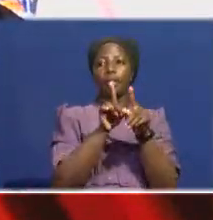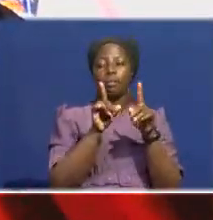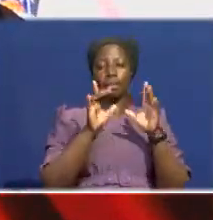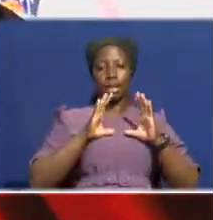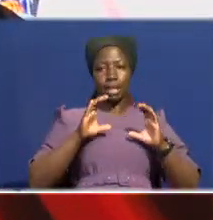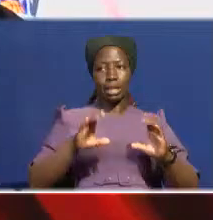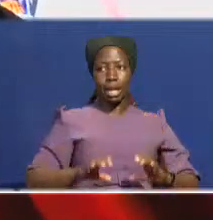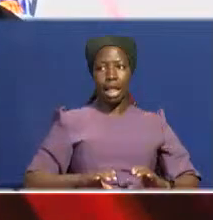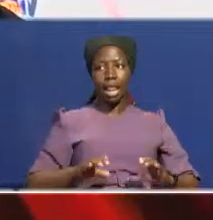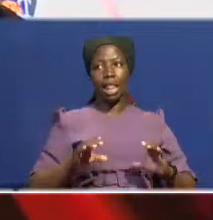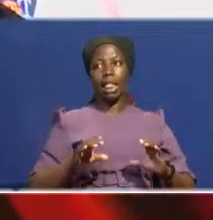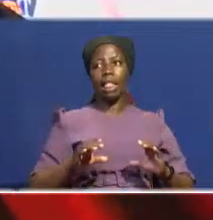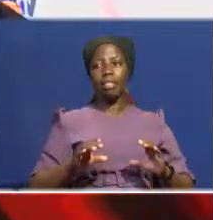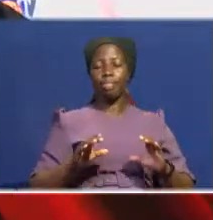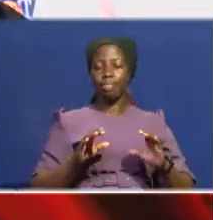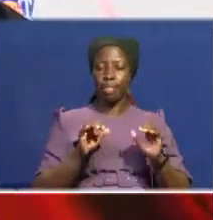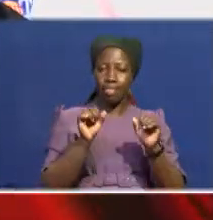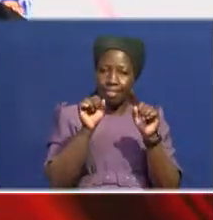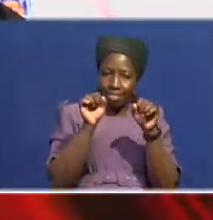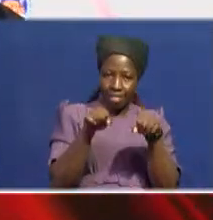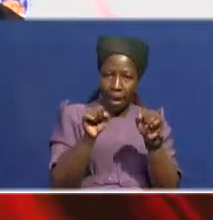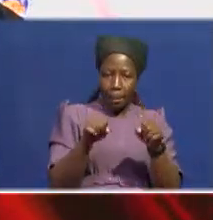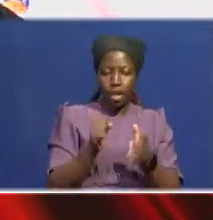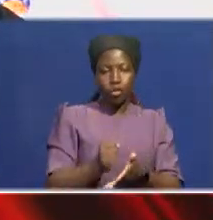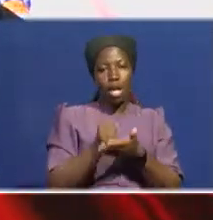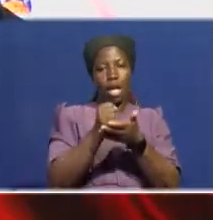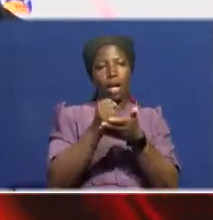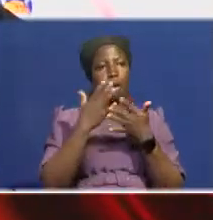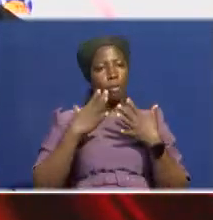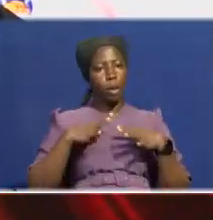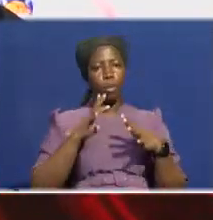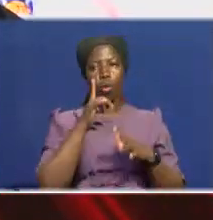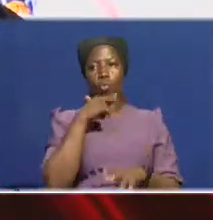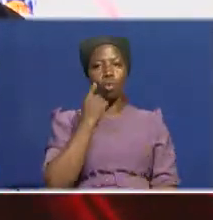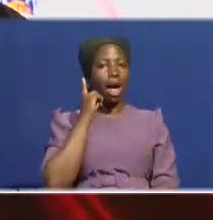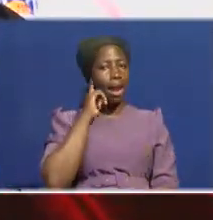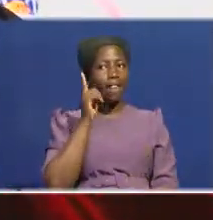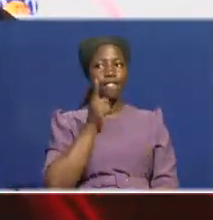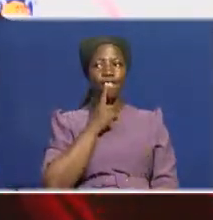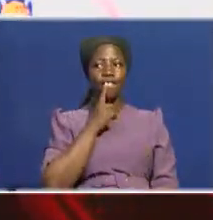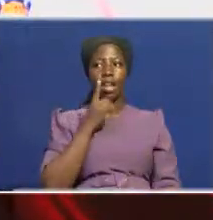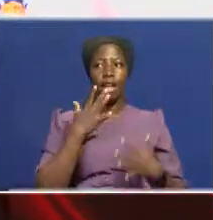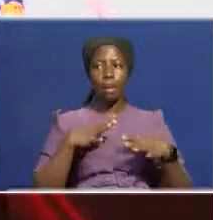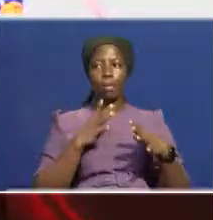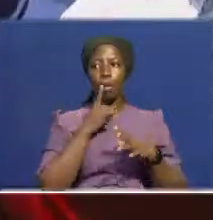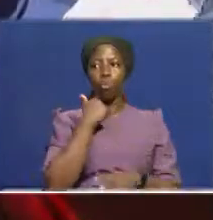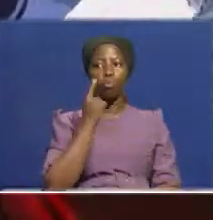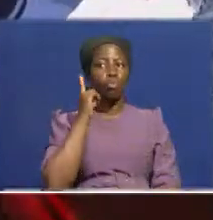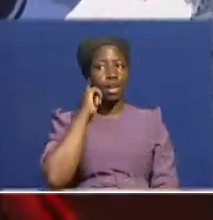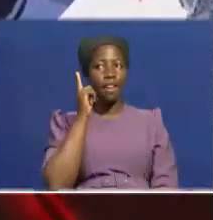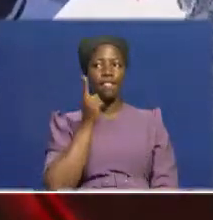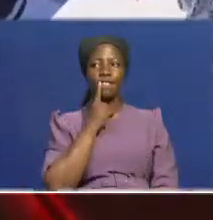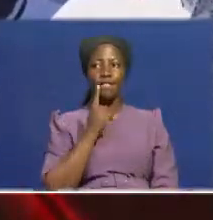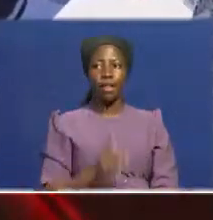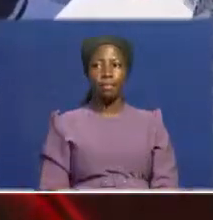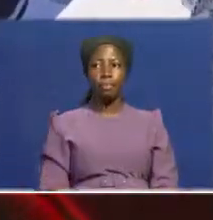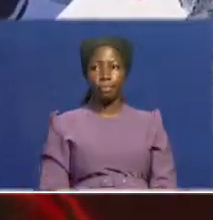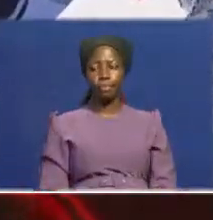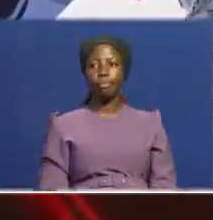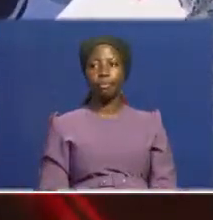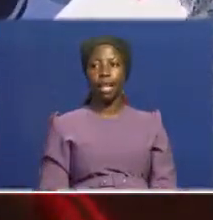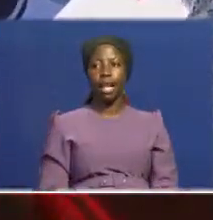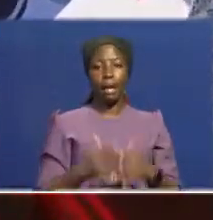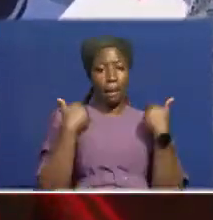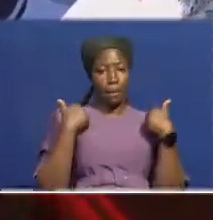citizens, the ability to help people who are deaf, people with hearing impairment. Kwa vile sasa nimeshafanya